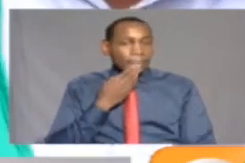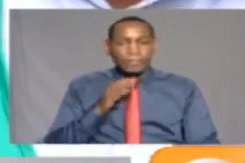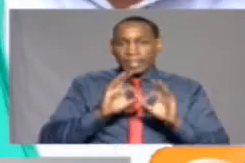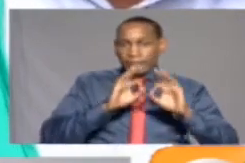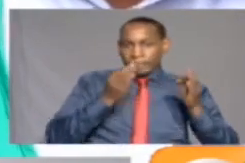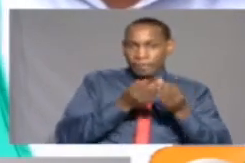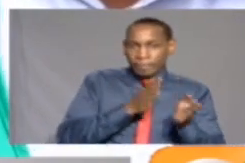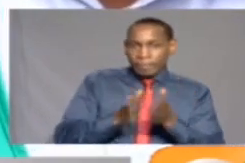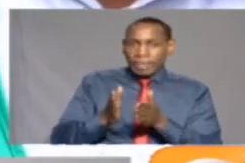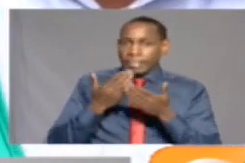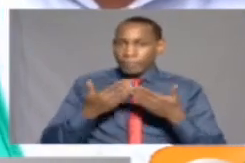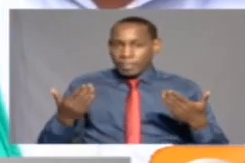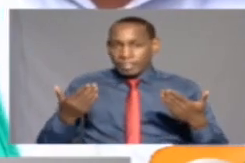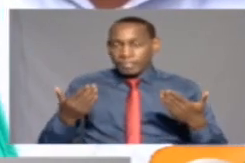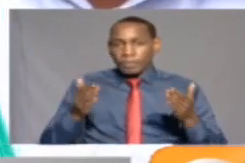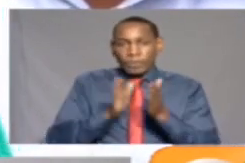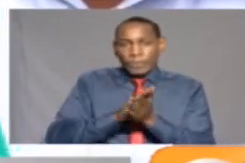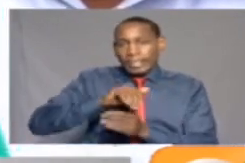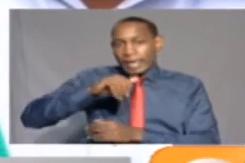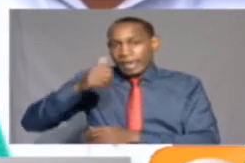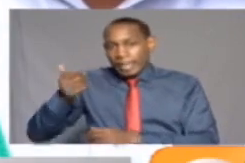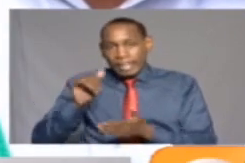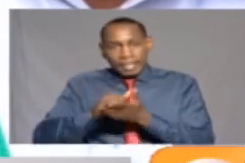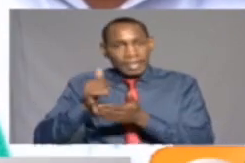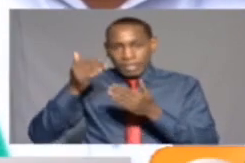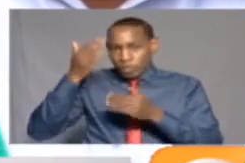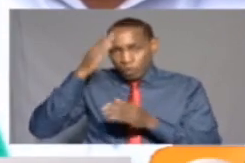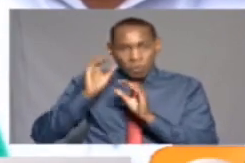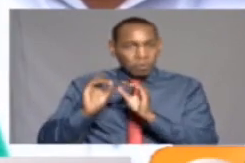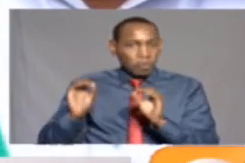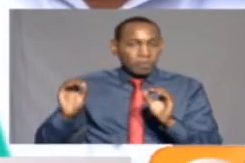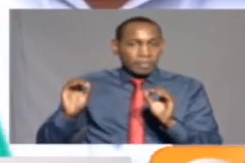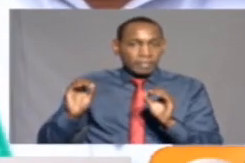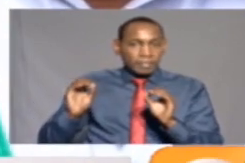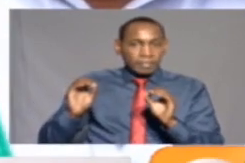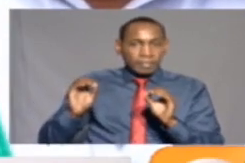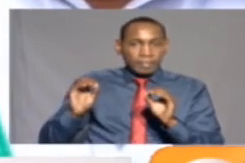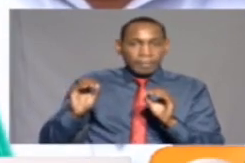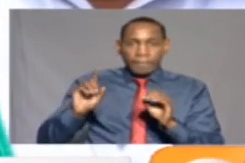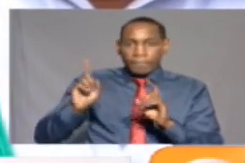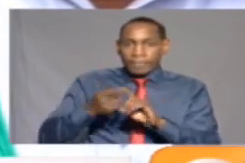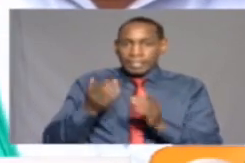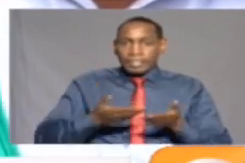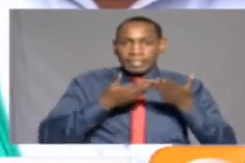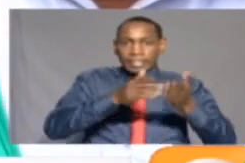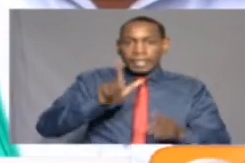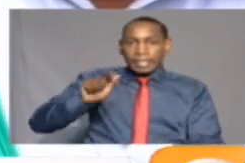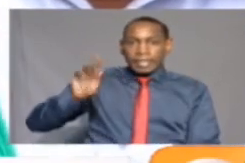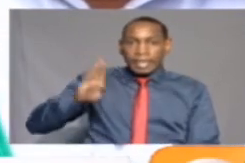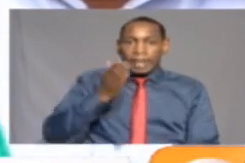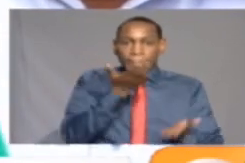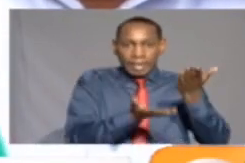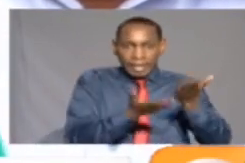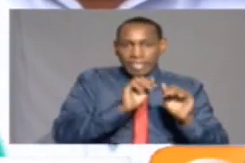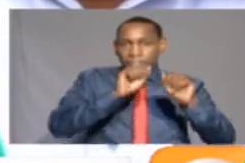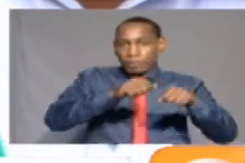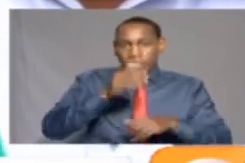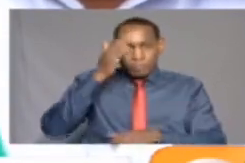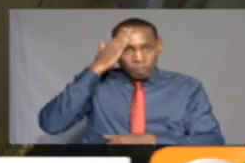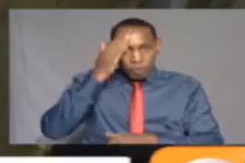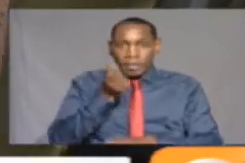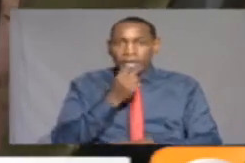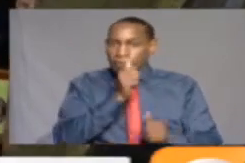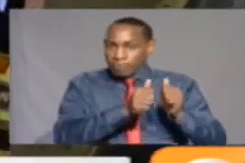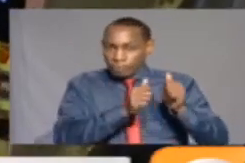family planning products, and others that could not be known what they are. So unless they are taken to the lab for analysis, that's when we can tell what they